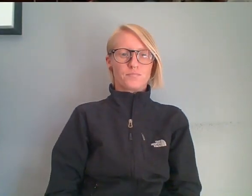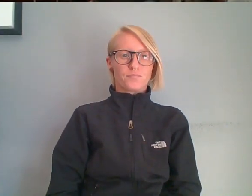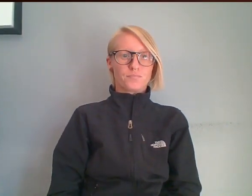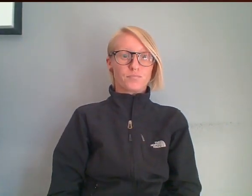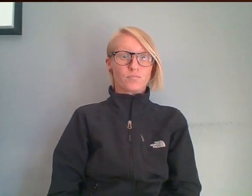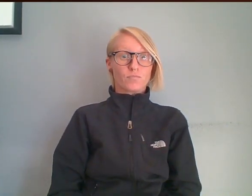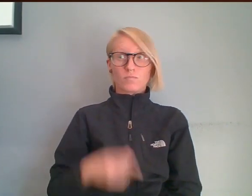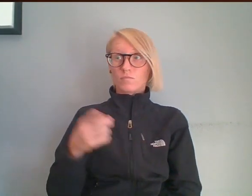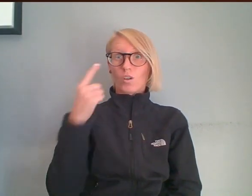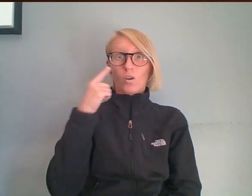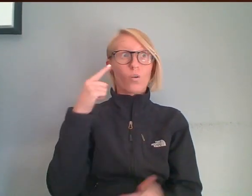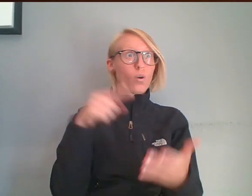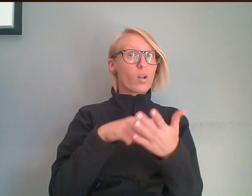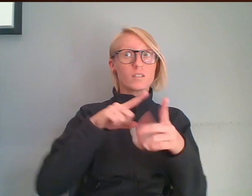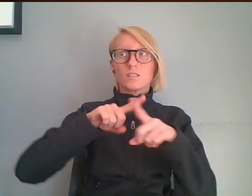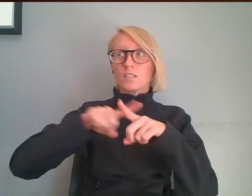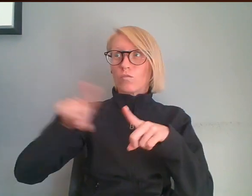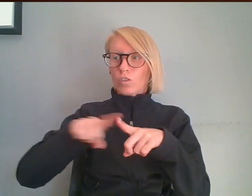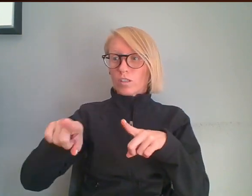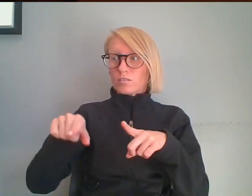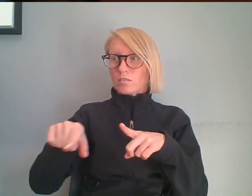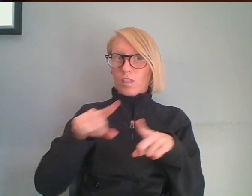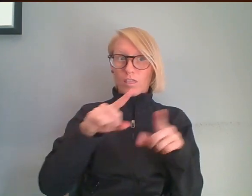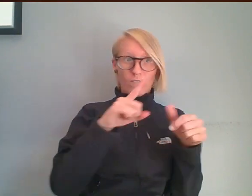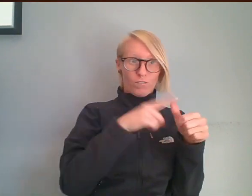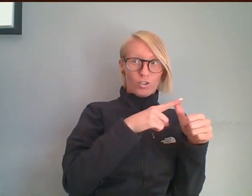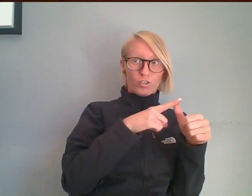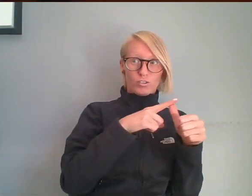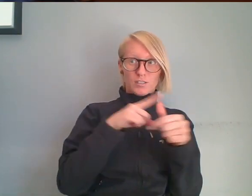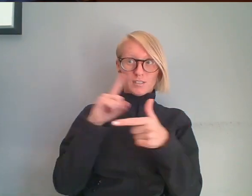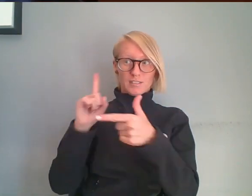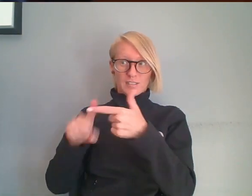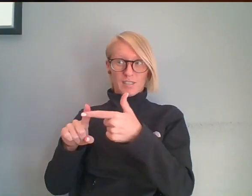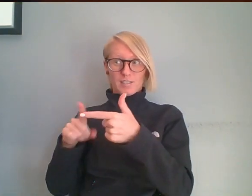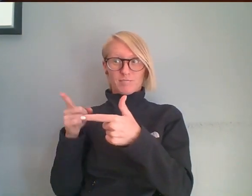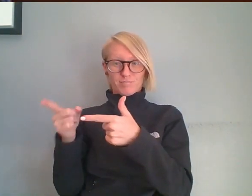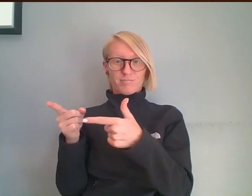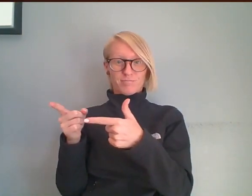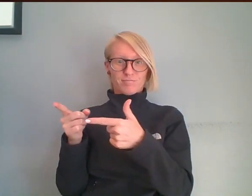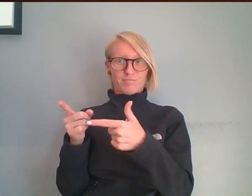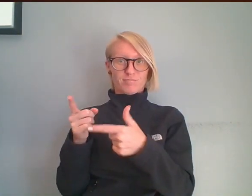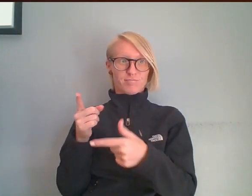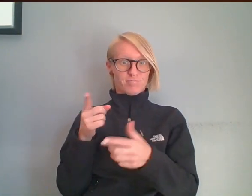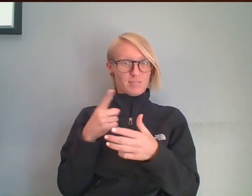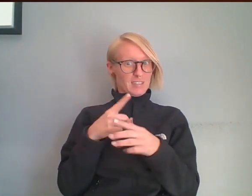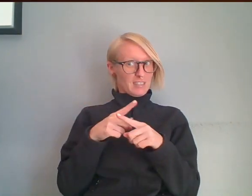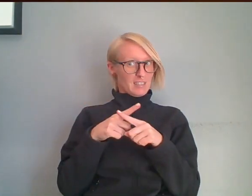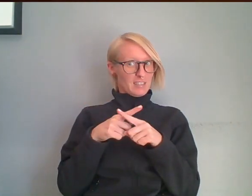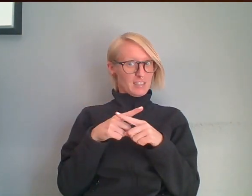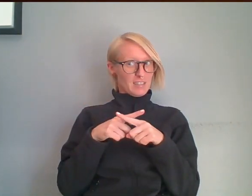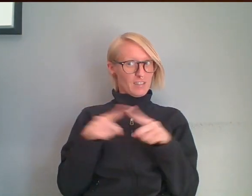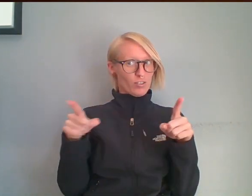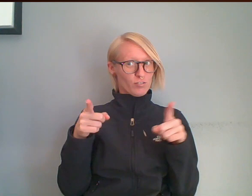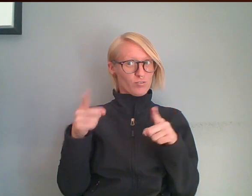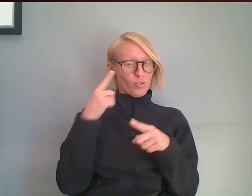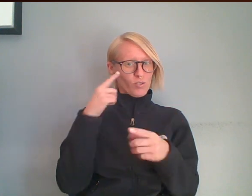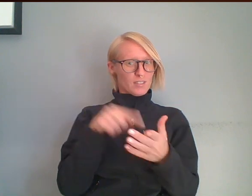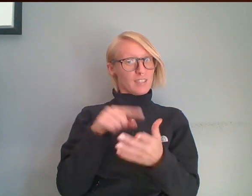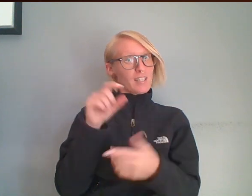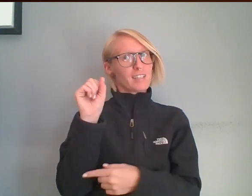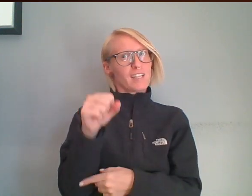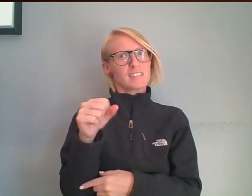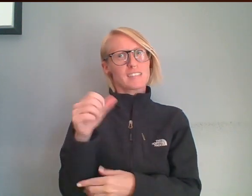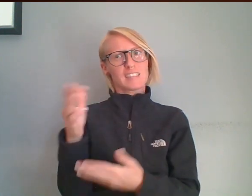Did you notice a difference between the second time and the first time? Yes. Was it a